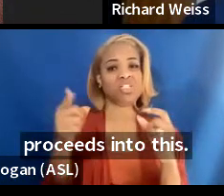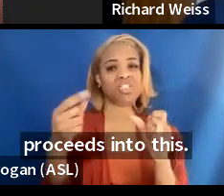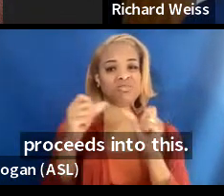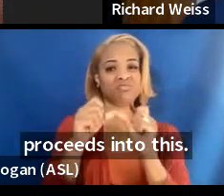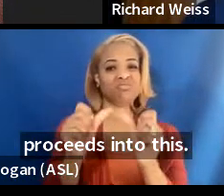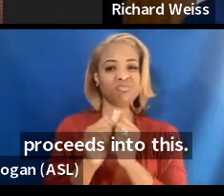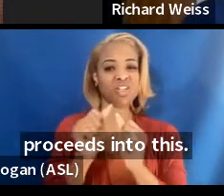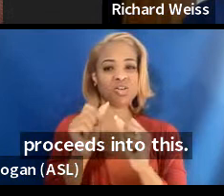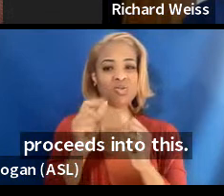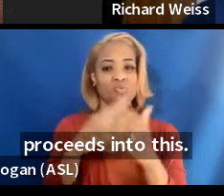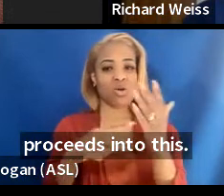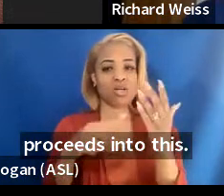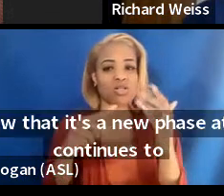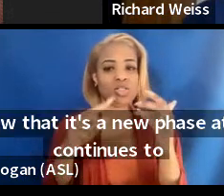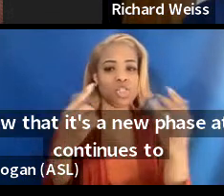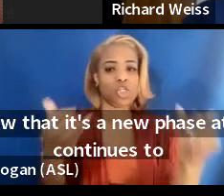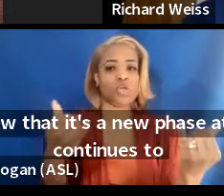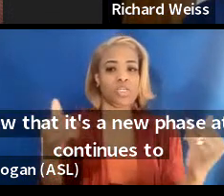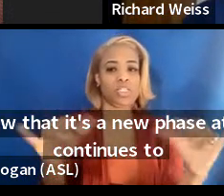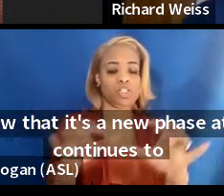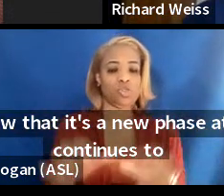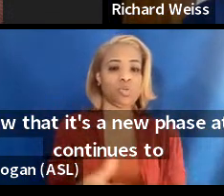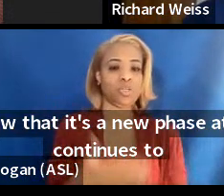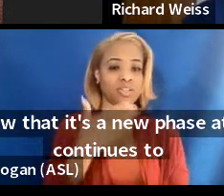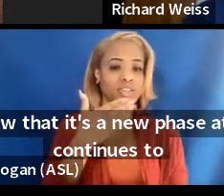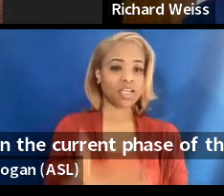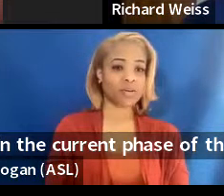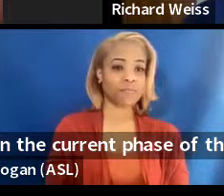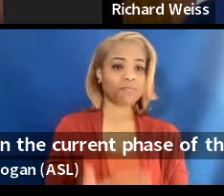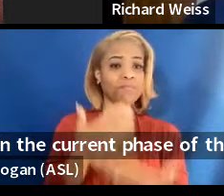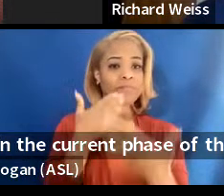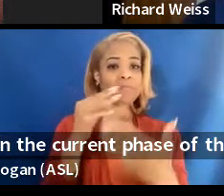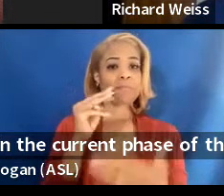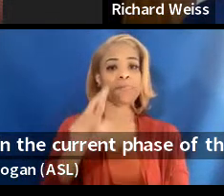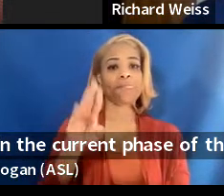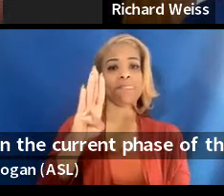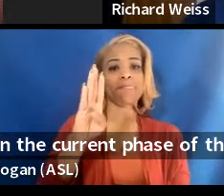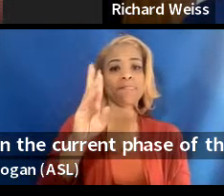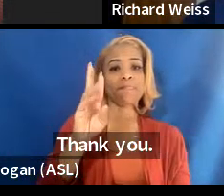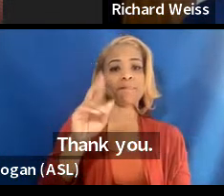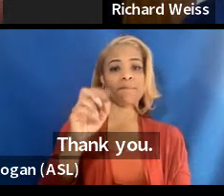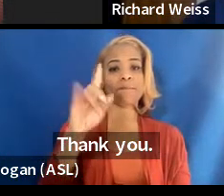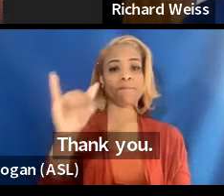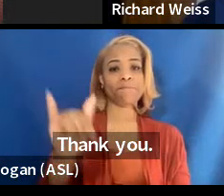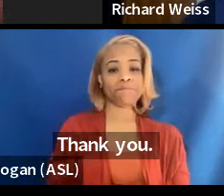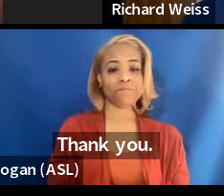work. Thank you. Thank you, Mr. Brady.